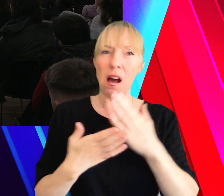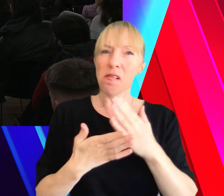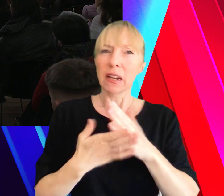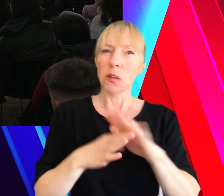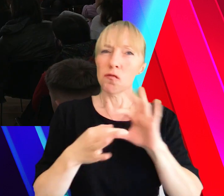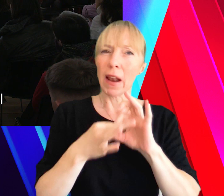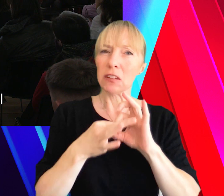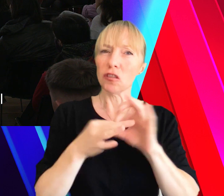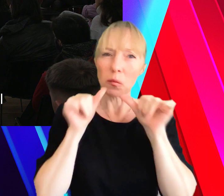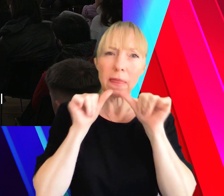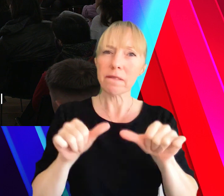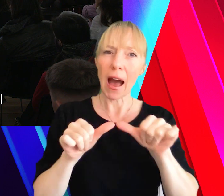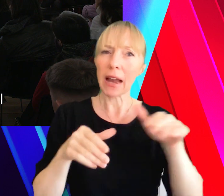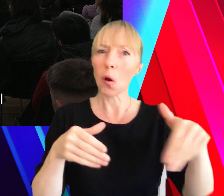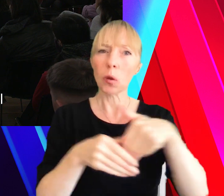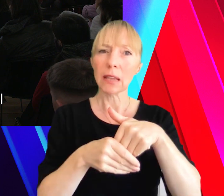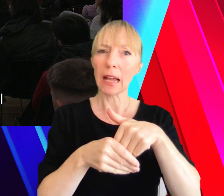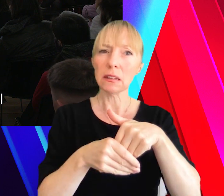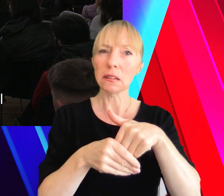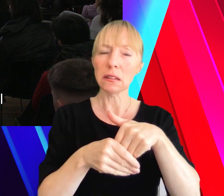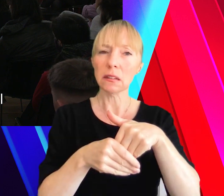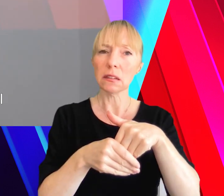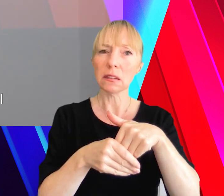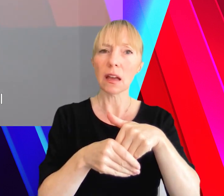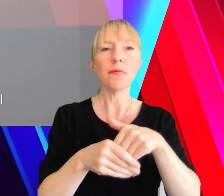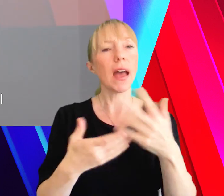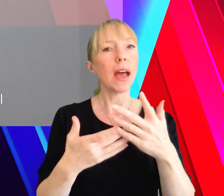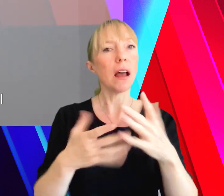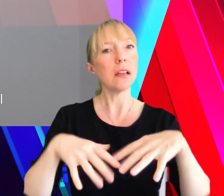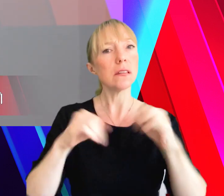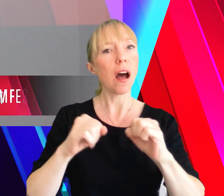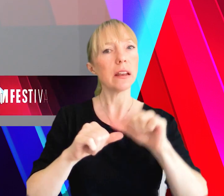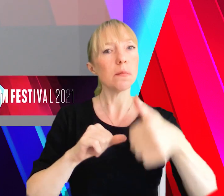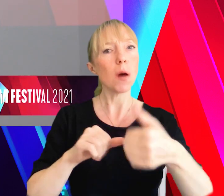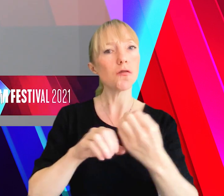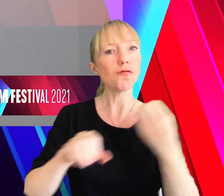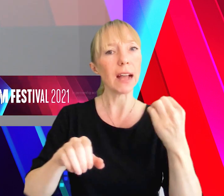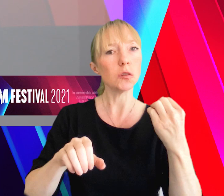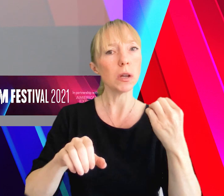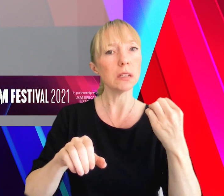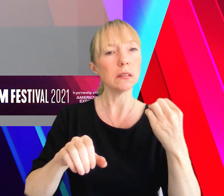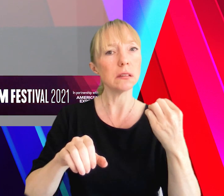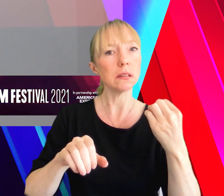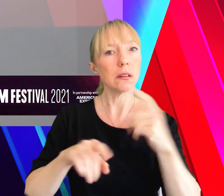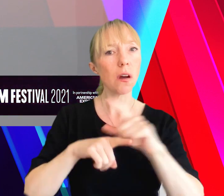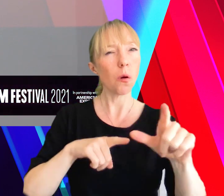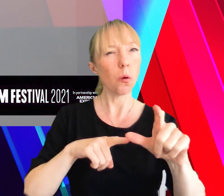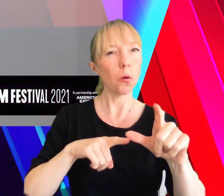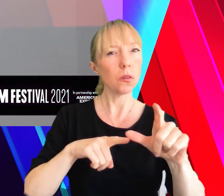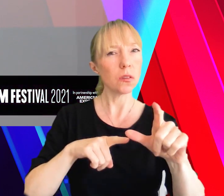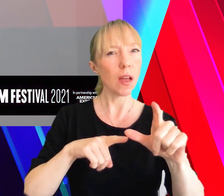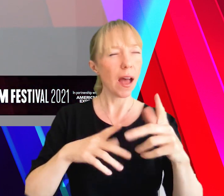that I never really had a relationship with fan content until I went into my post-grad course, and